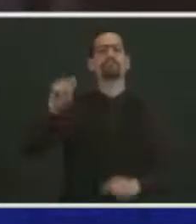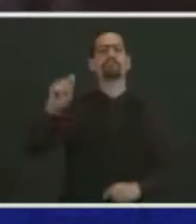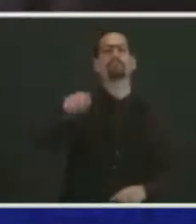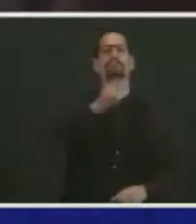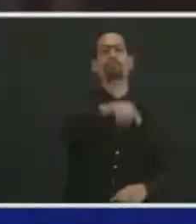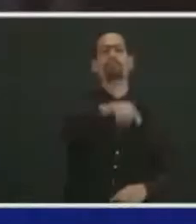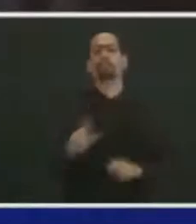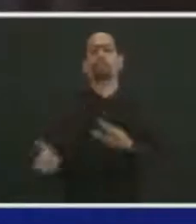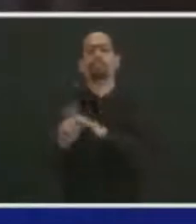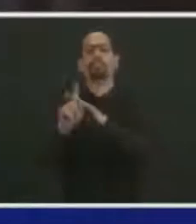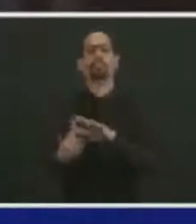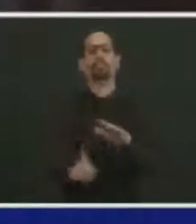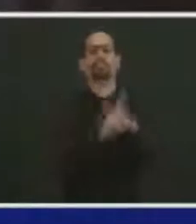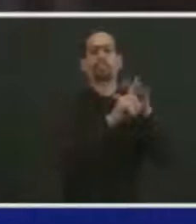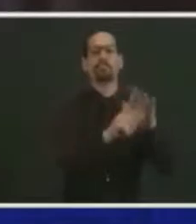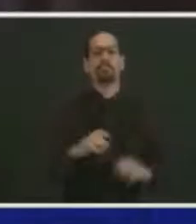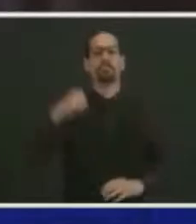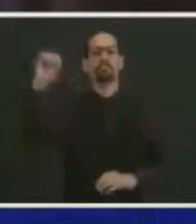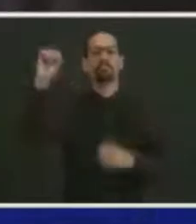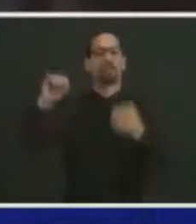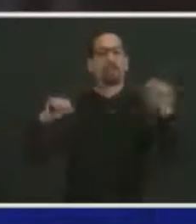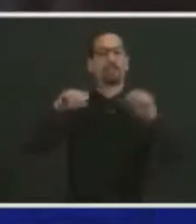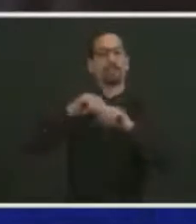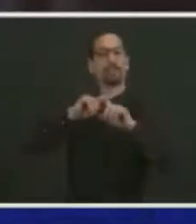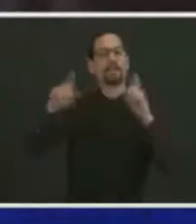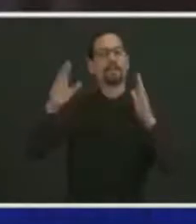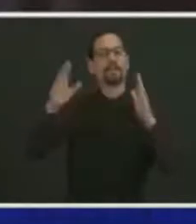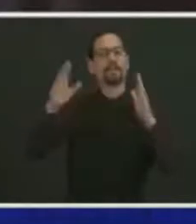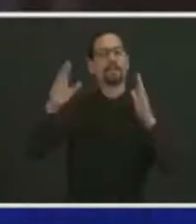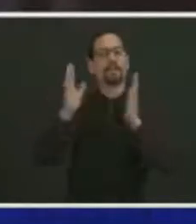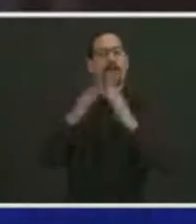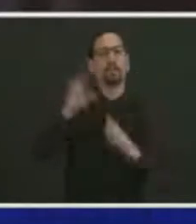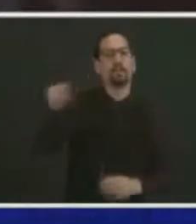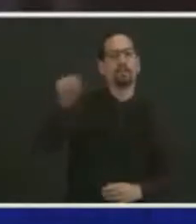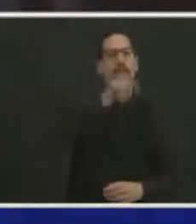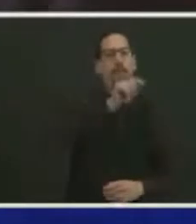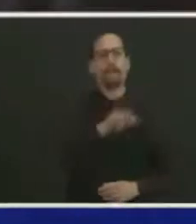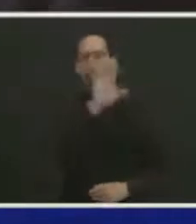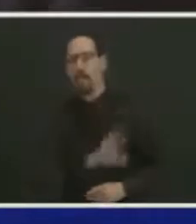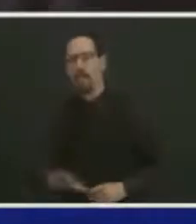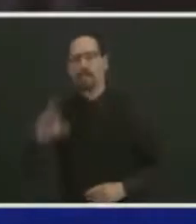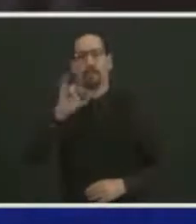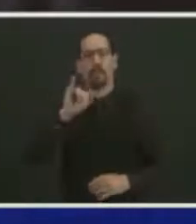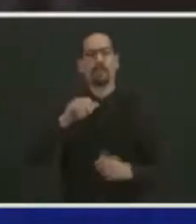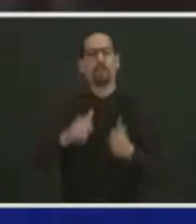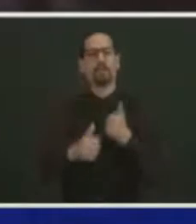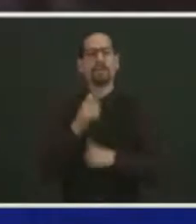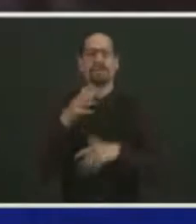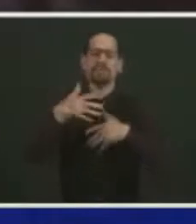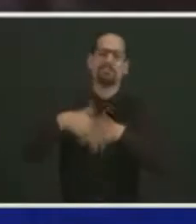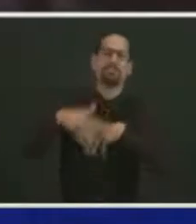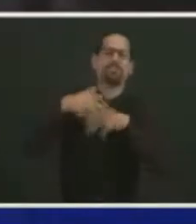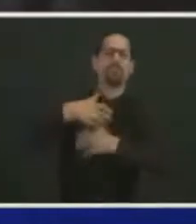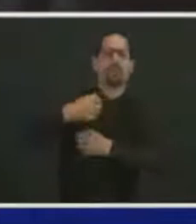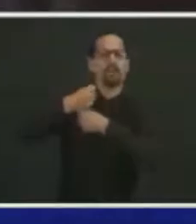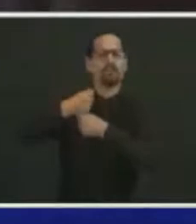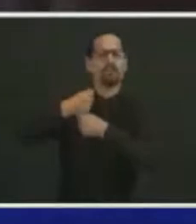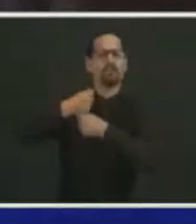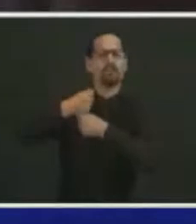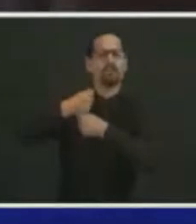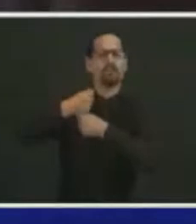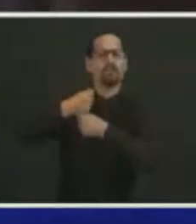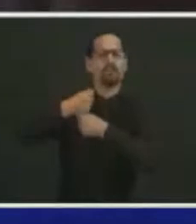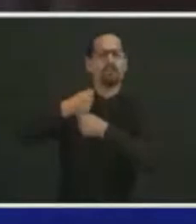communities and towns coming out to peacefully exercise their First Amendment rights. I want to first thank